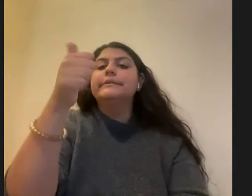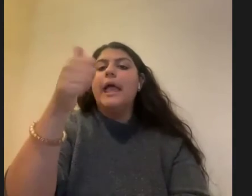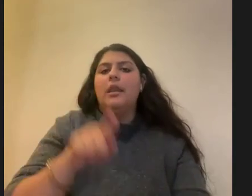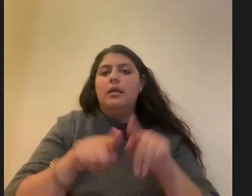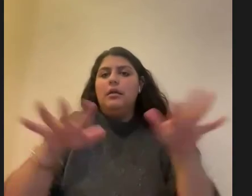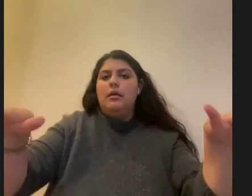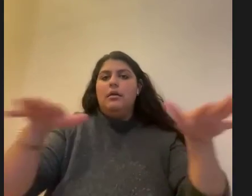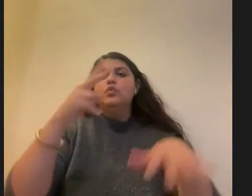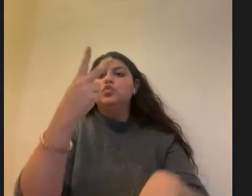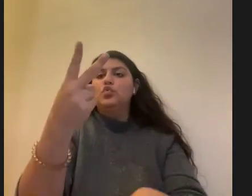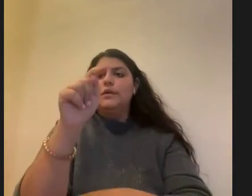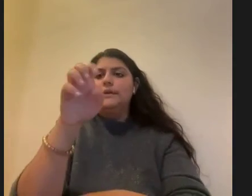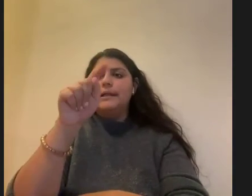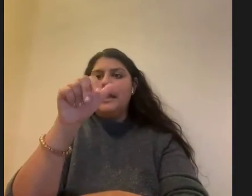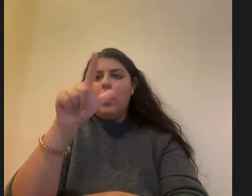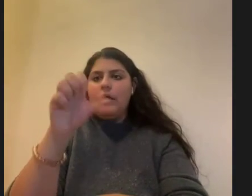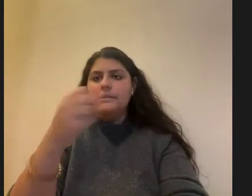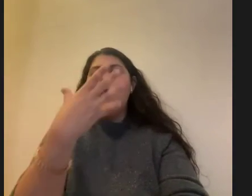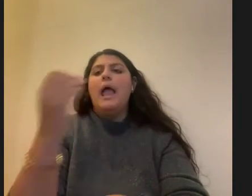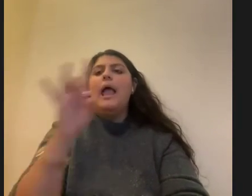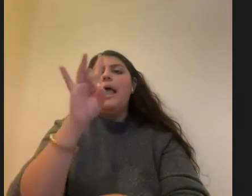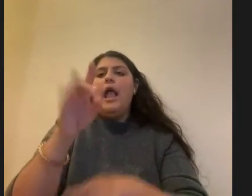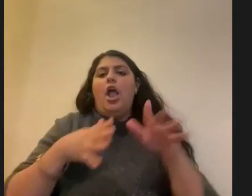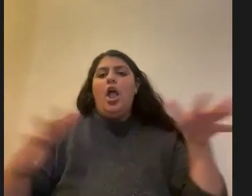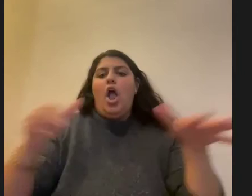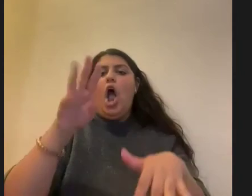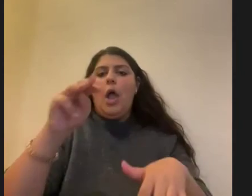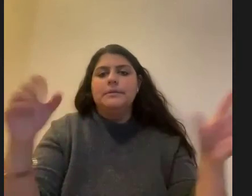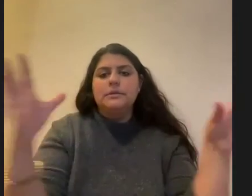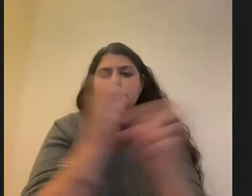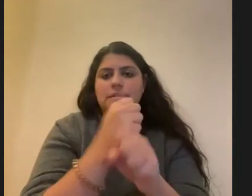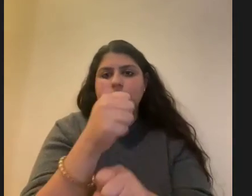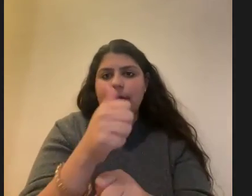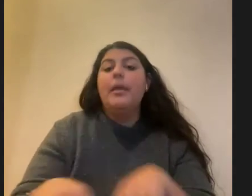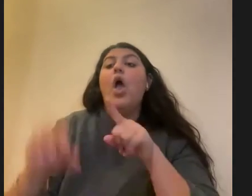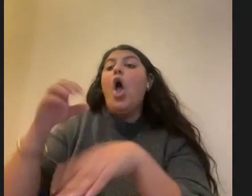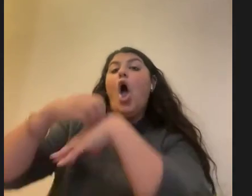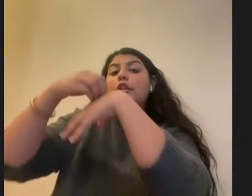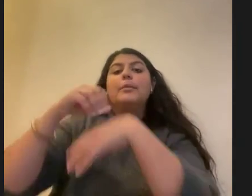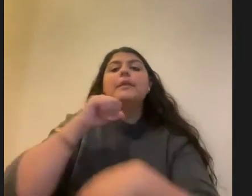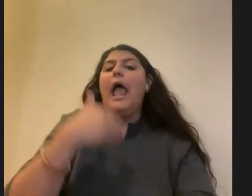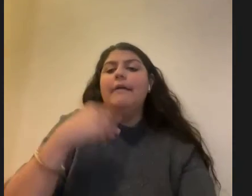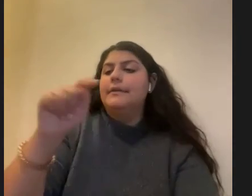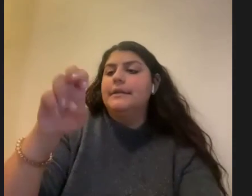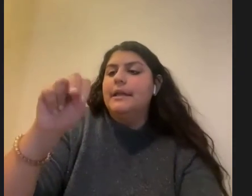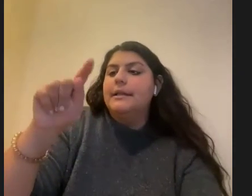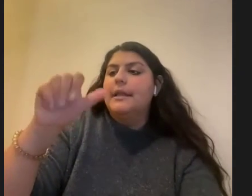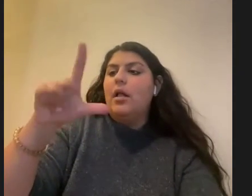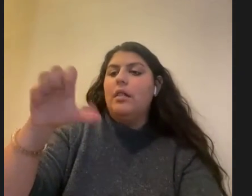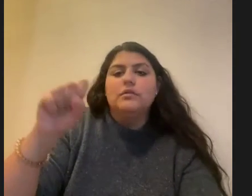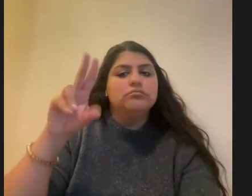2 tentacles and 8 arms. Octopuses don't have tentacles. They just have 8 arms. Though I know you're all like, what? They don't have